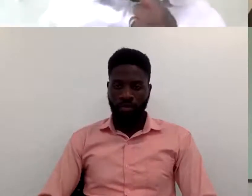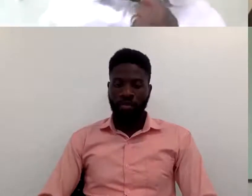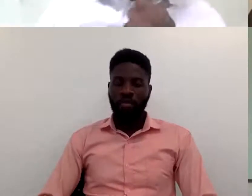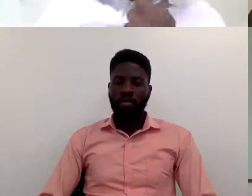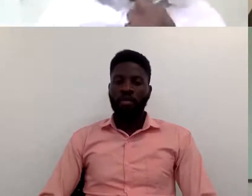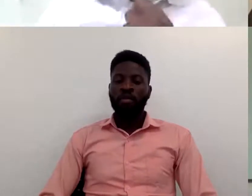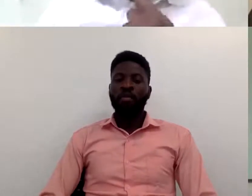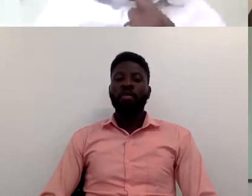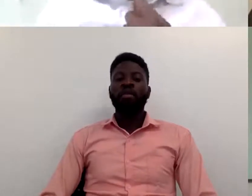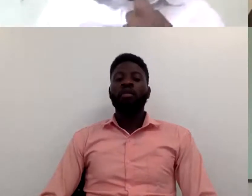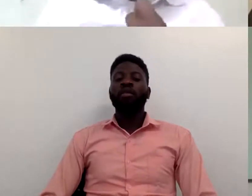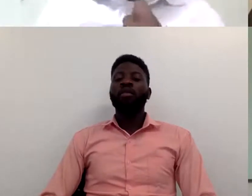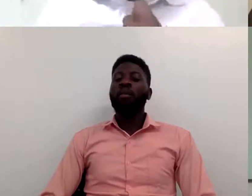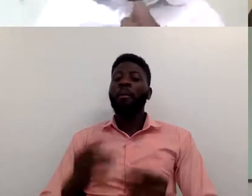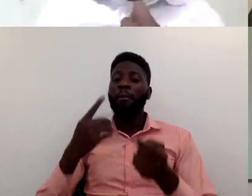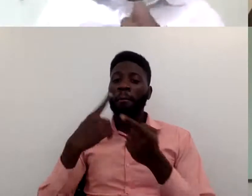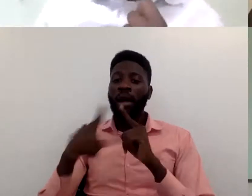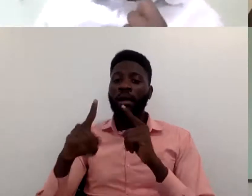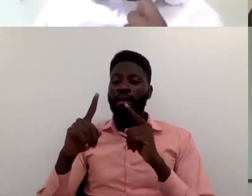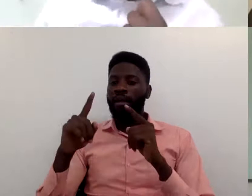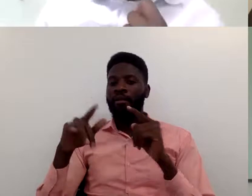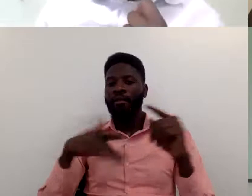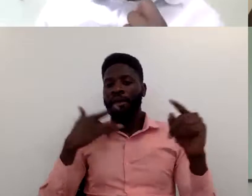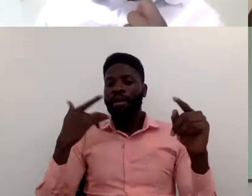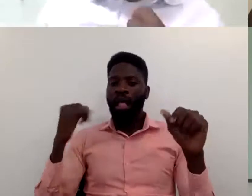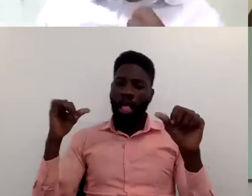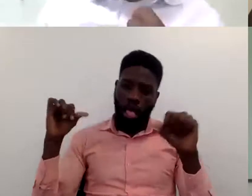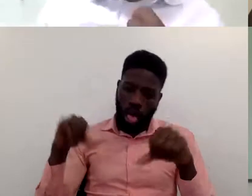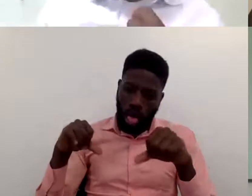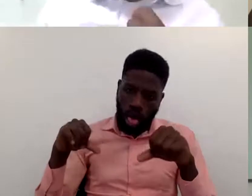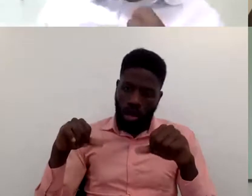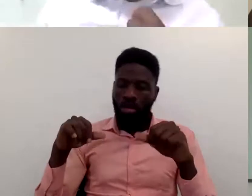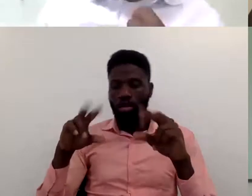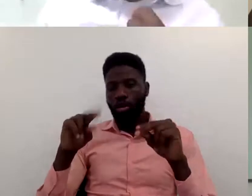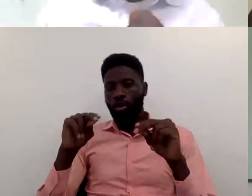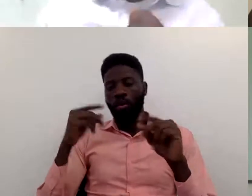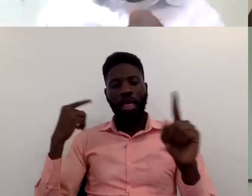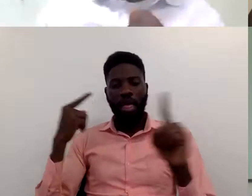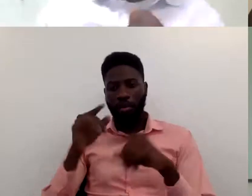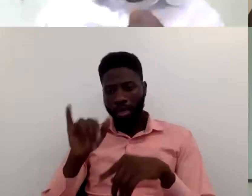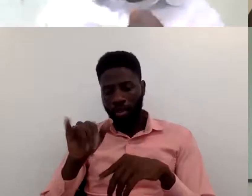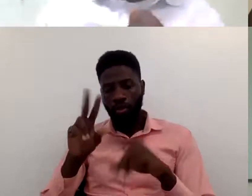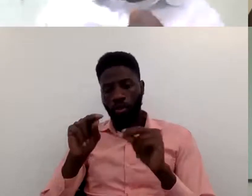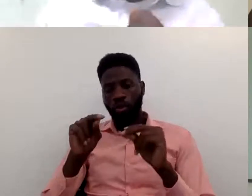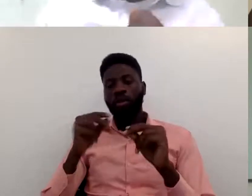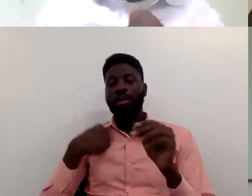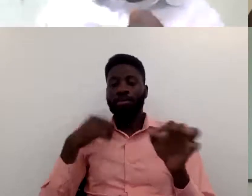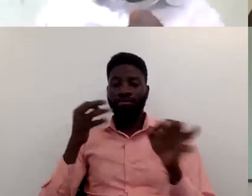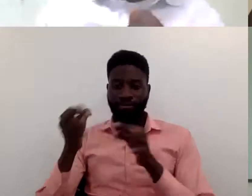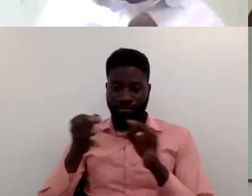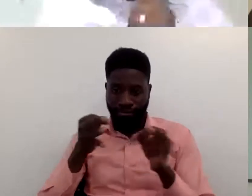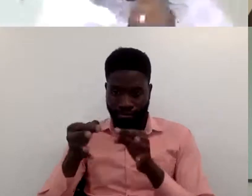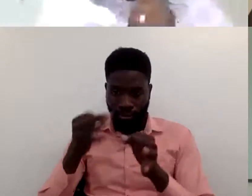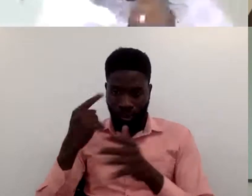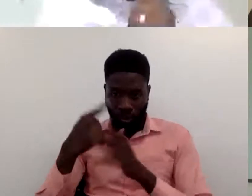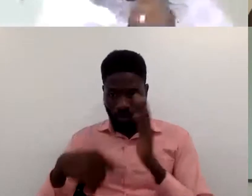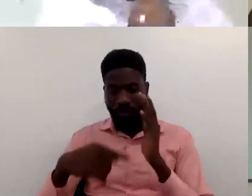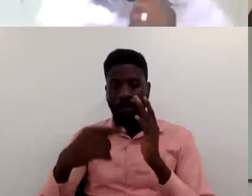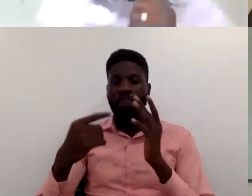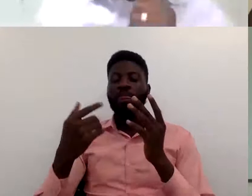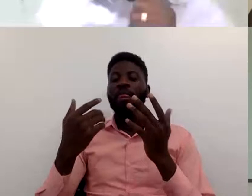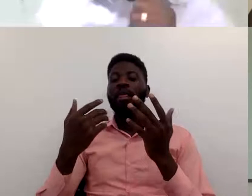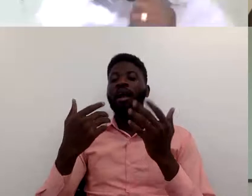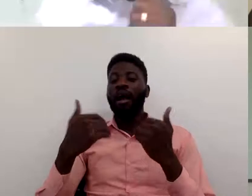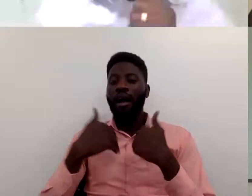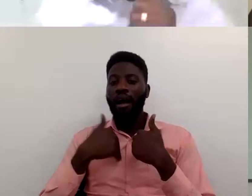It's not all gloomy. And that's not the conversation I'm driving at. I'm driving at the conversation that there is